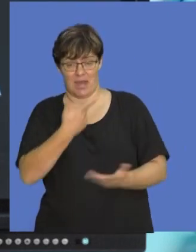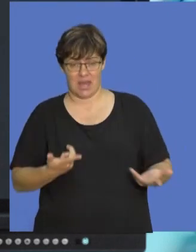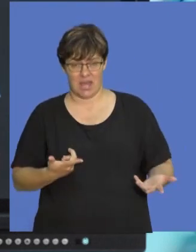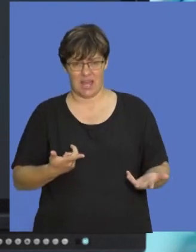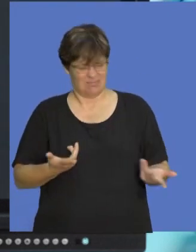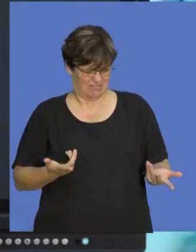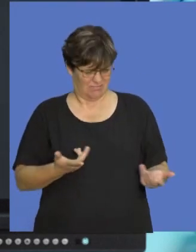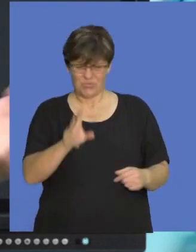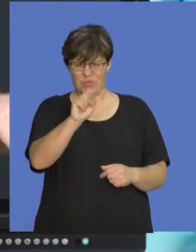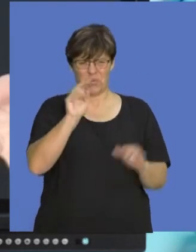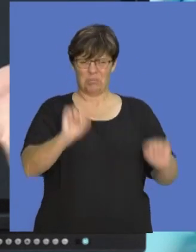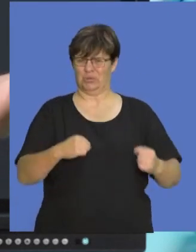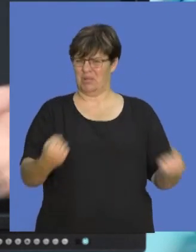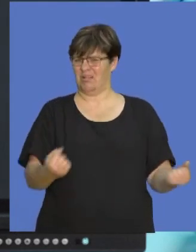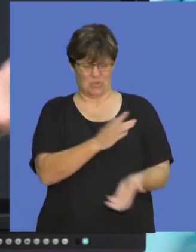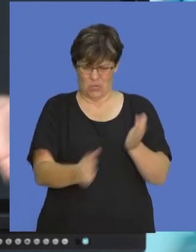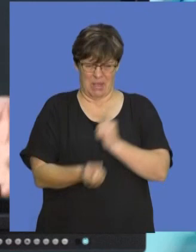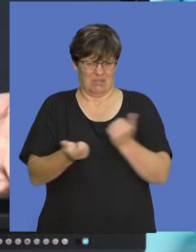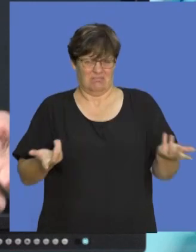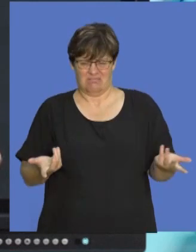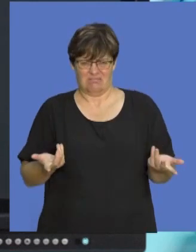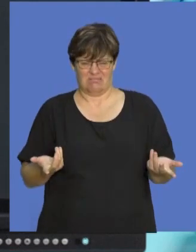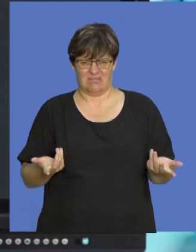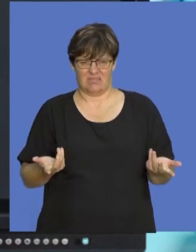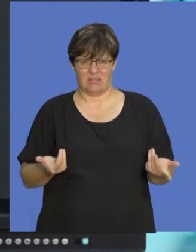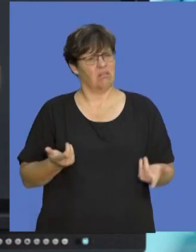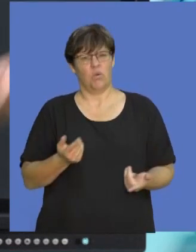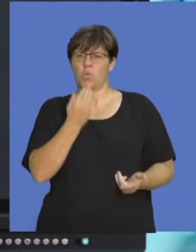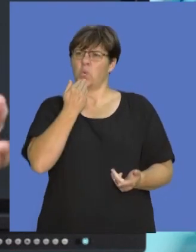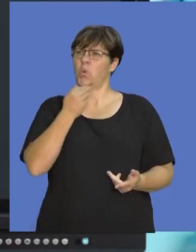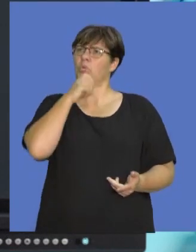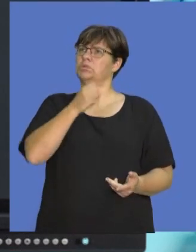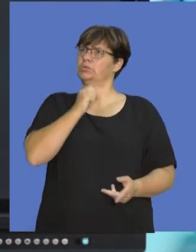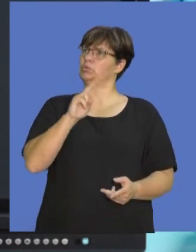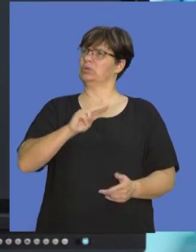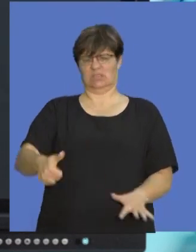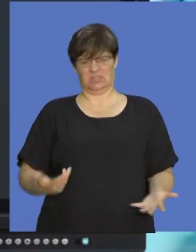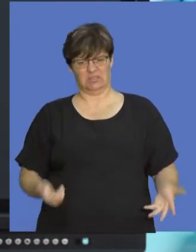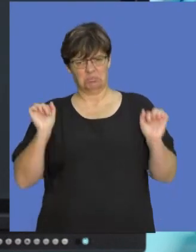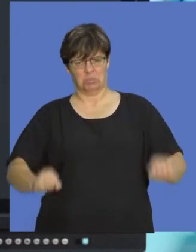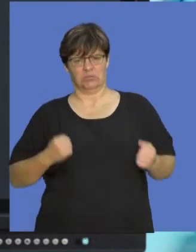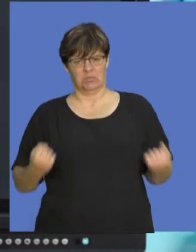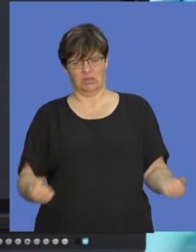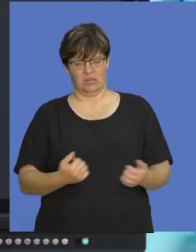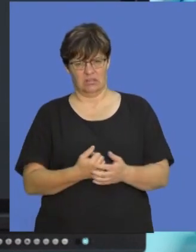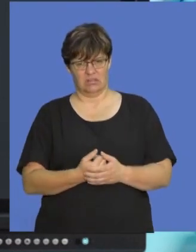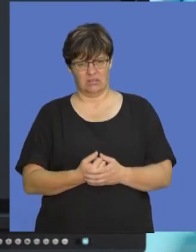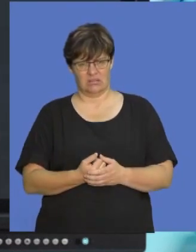December. Well, we'd say, no, that's impossible. It doesn't happen. Nobody does that. It's impossible.